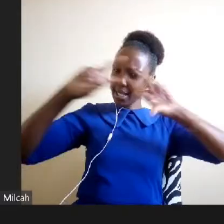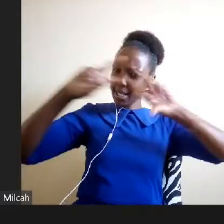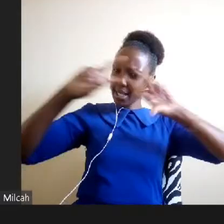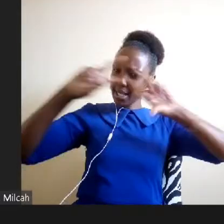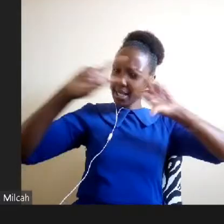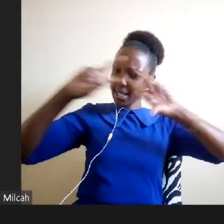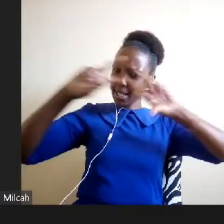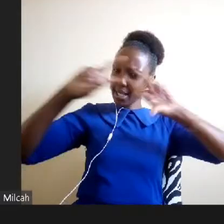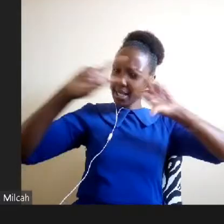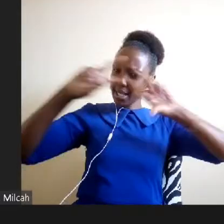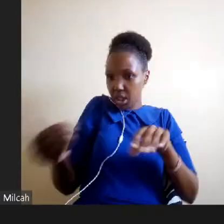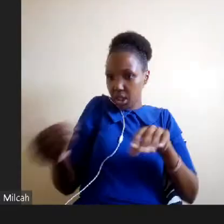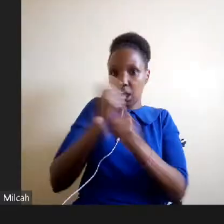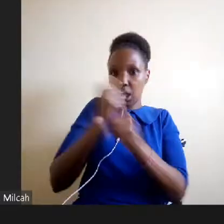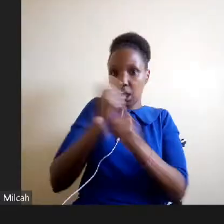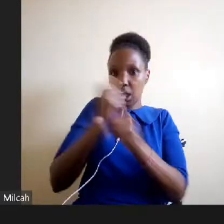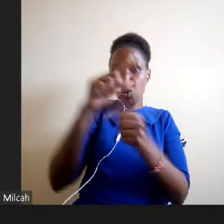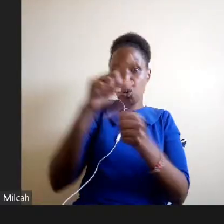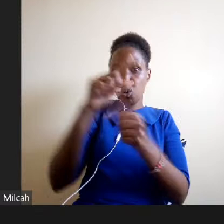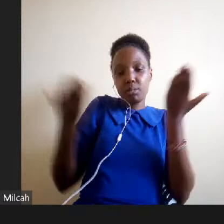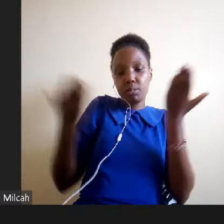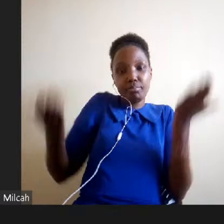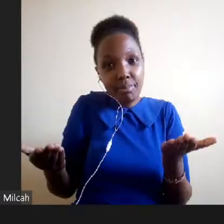to Location and click Set Up.